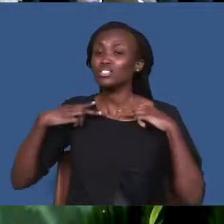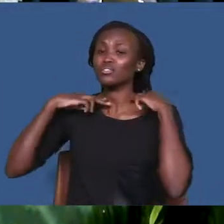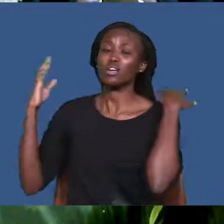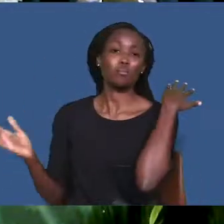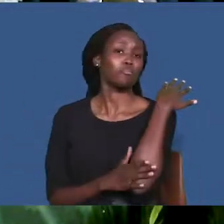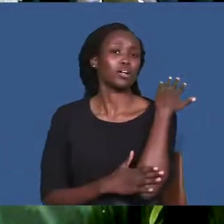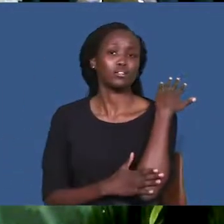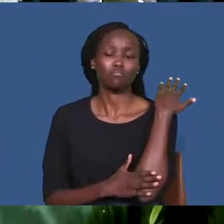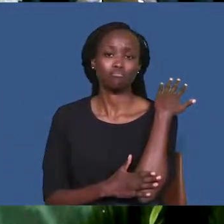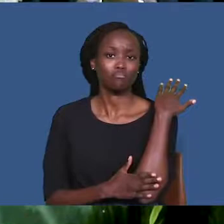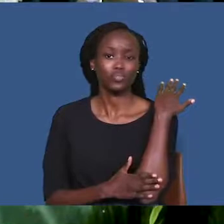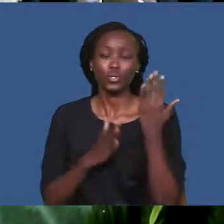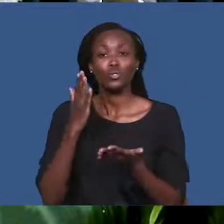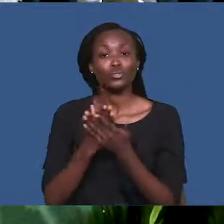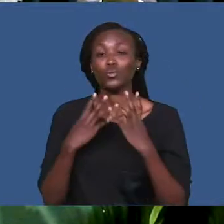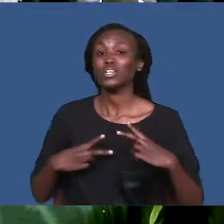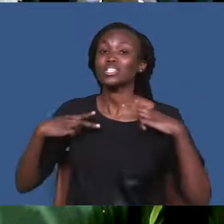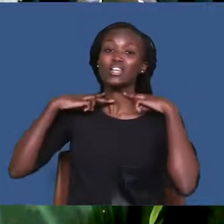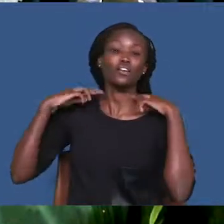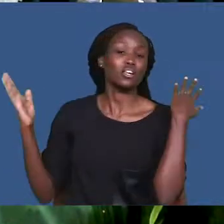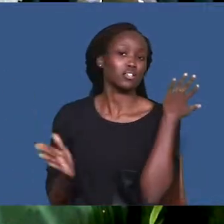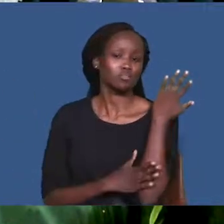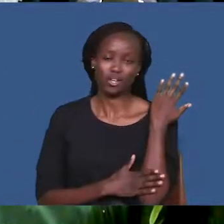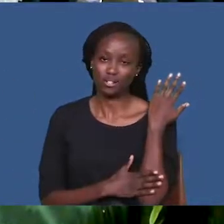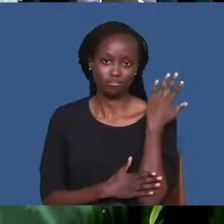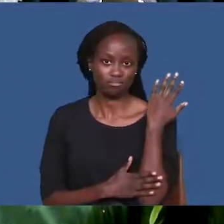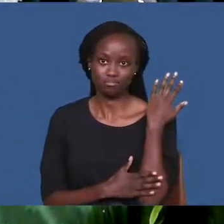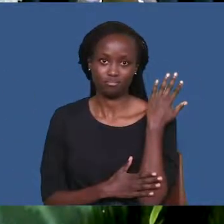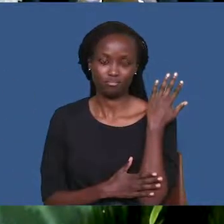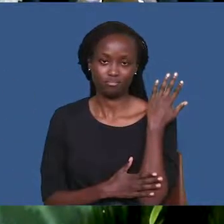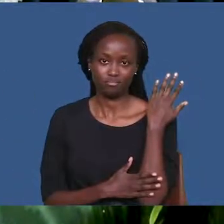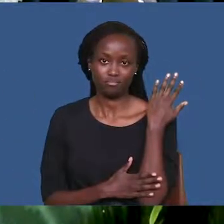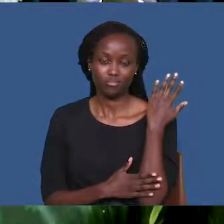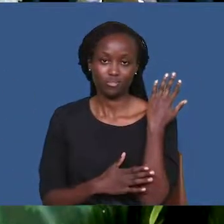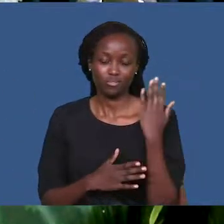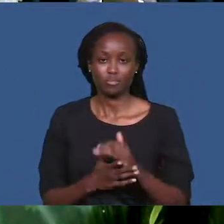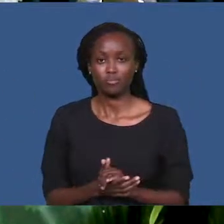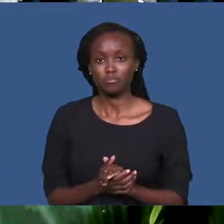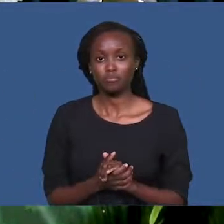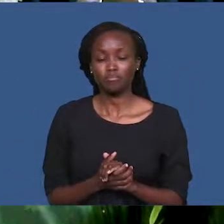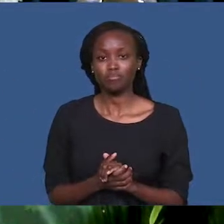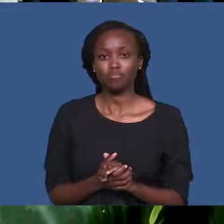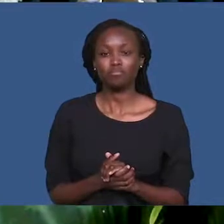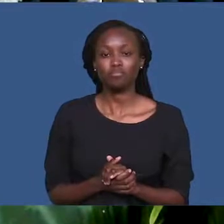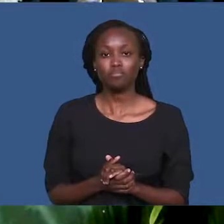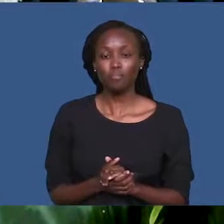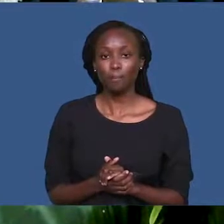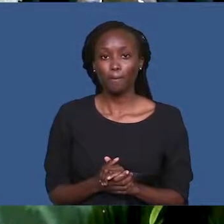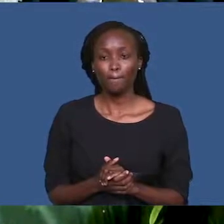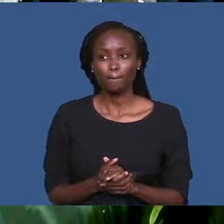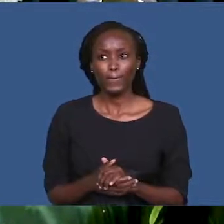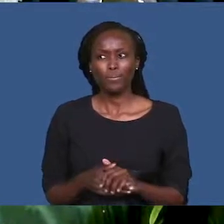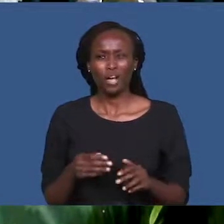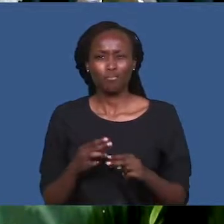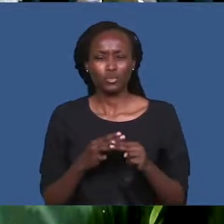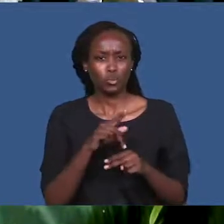has the right to subjugate another person to seek control their lives or control their lives. Recently, we